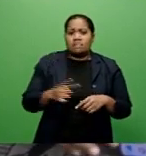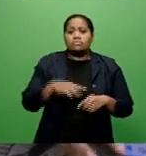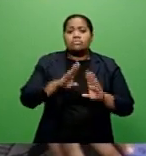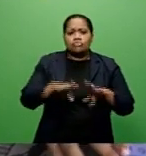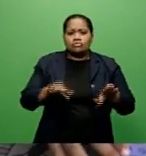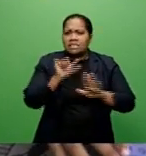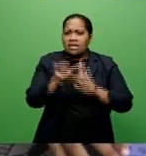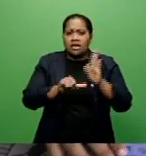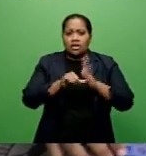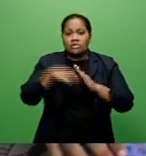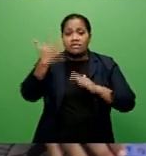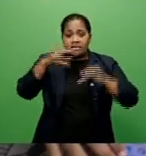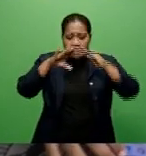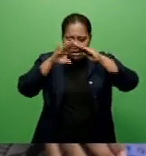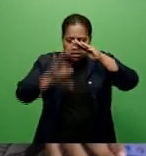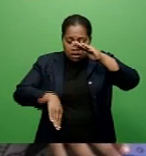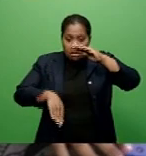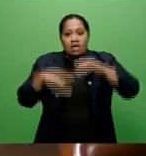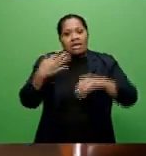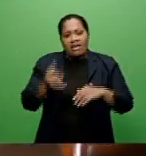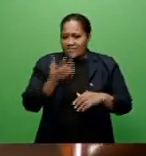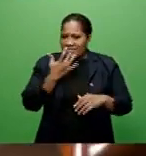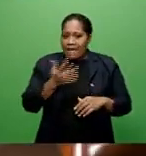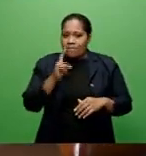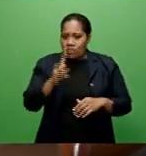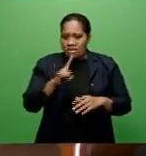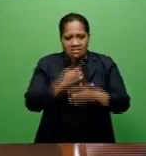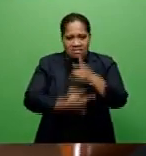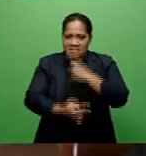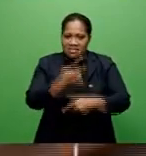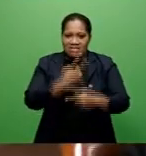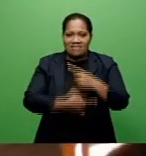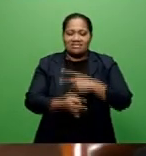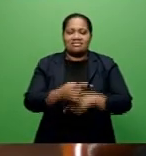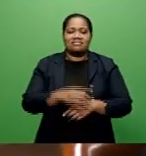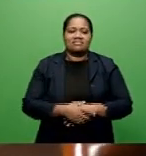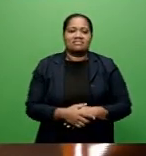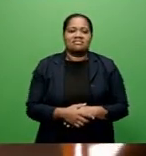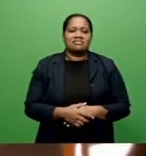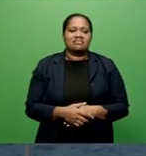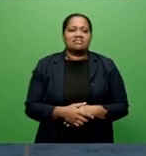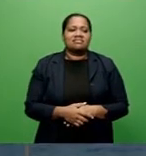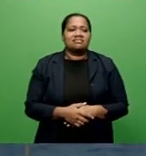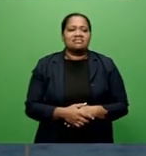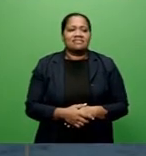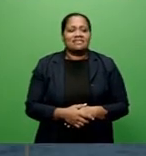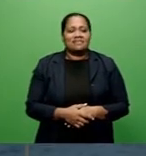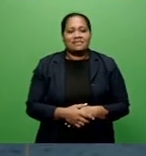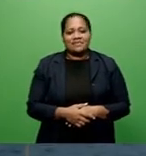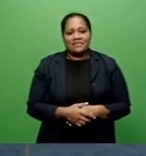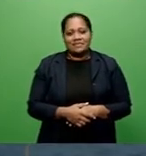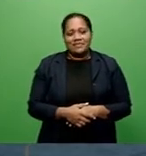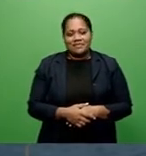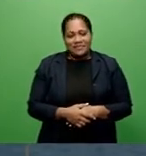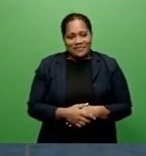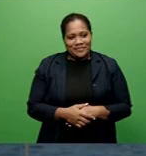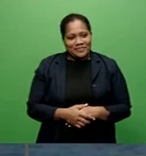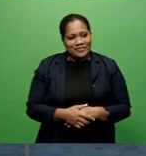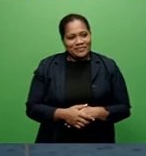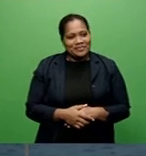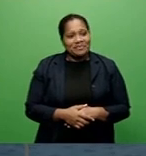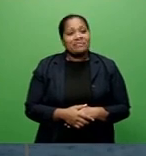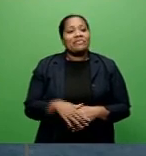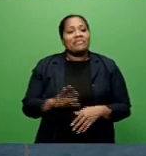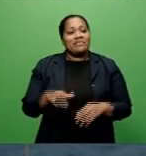aged under 15 years with type 1 diabetes. Dipesh Kumar, FBC News. Despite losing his